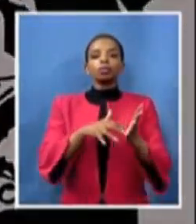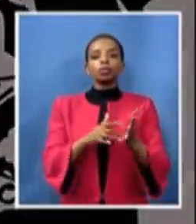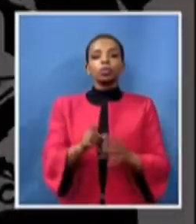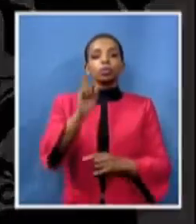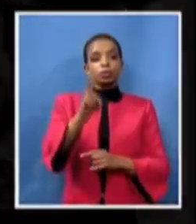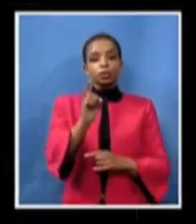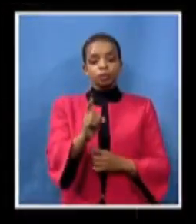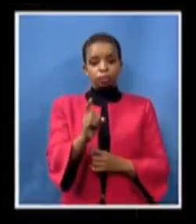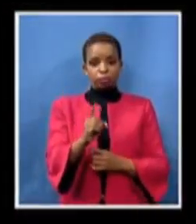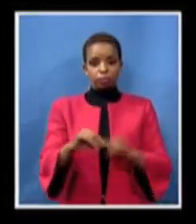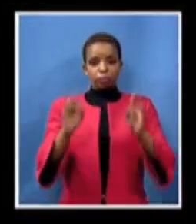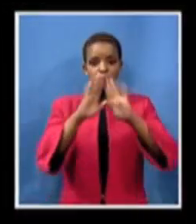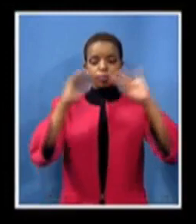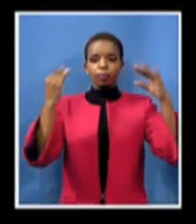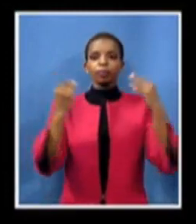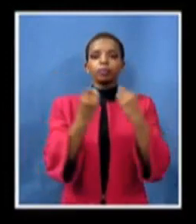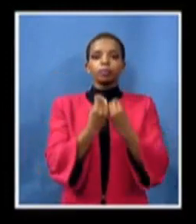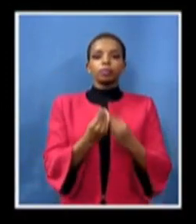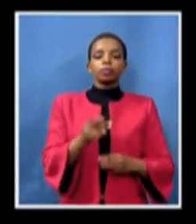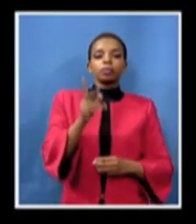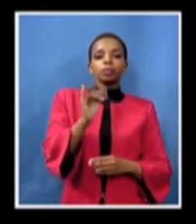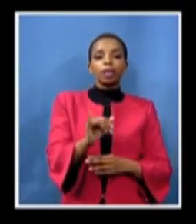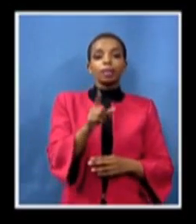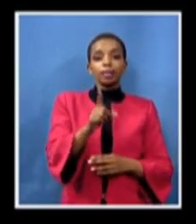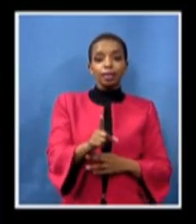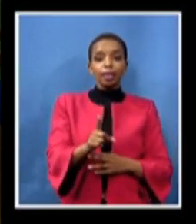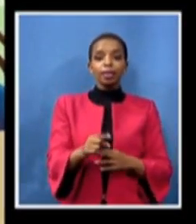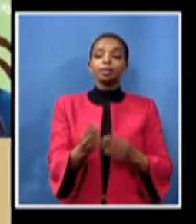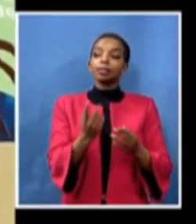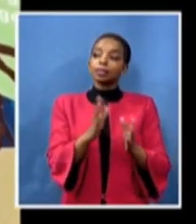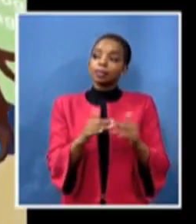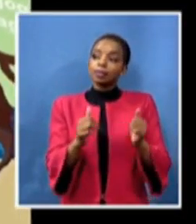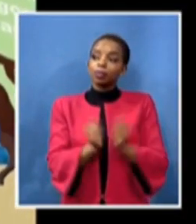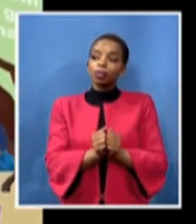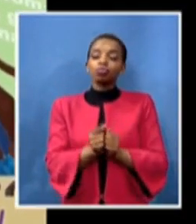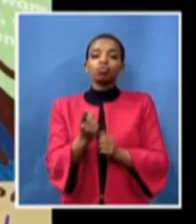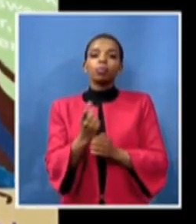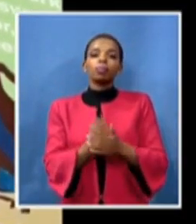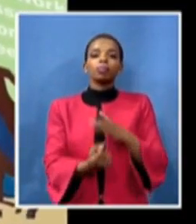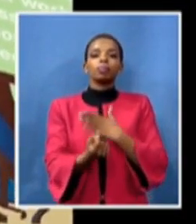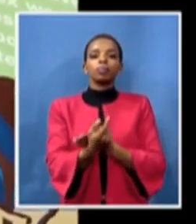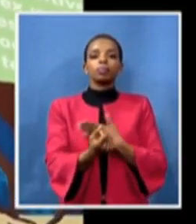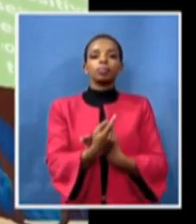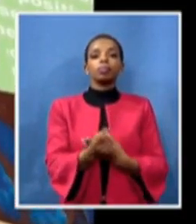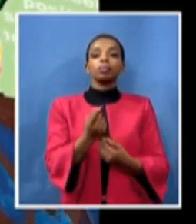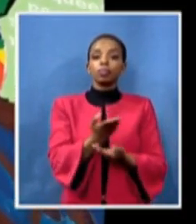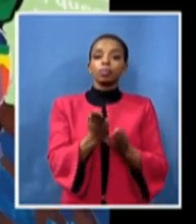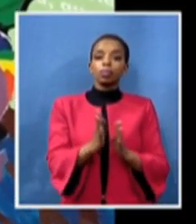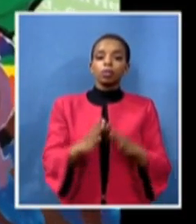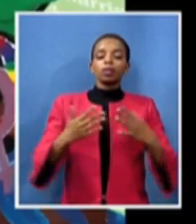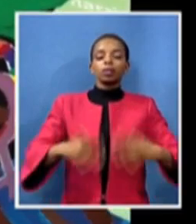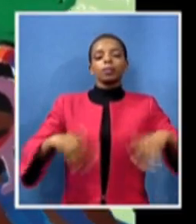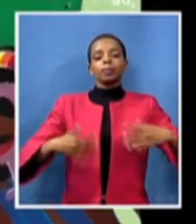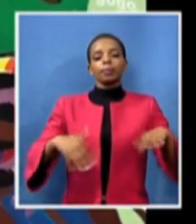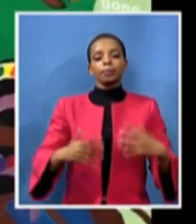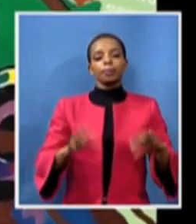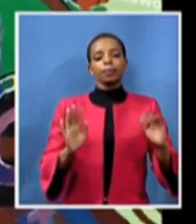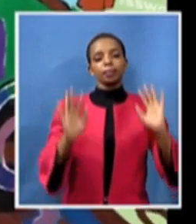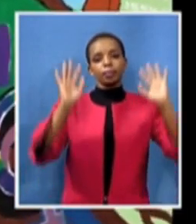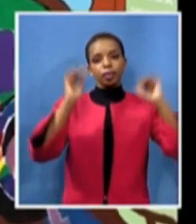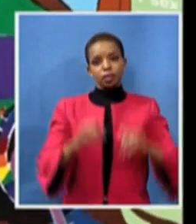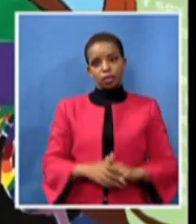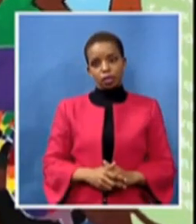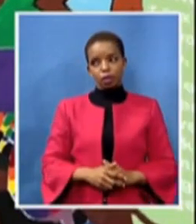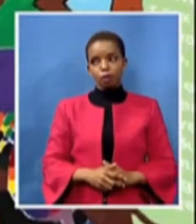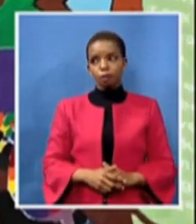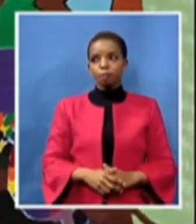of these workshops has been overwhelming and amazing. Yes, we knew in theory, and we knew in our